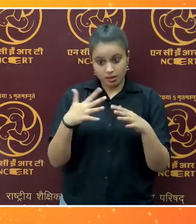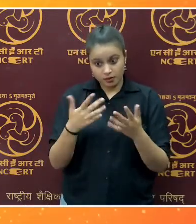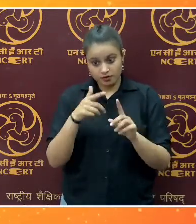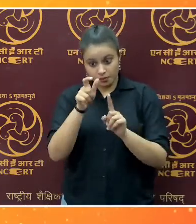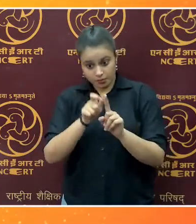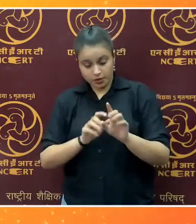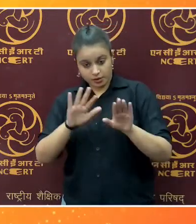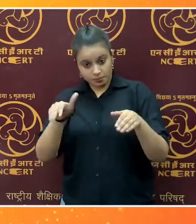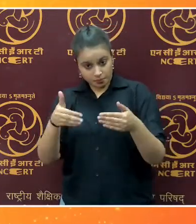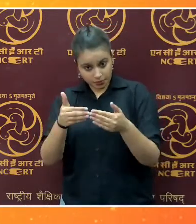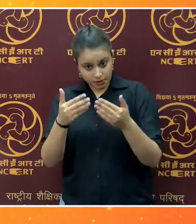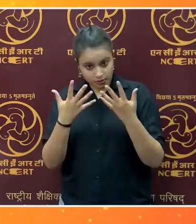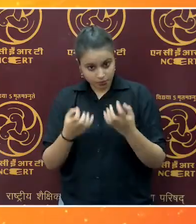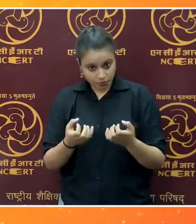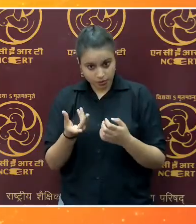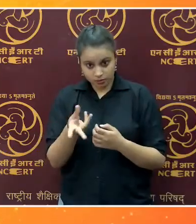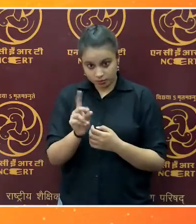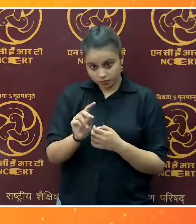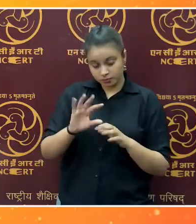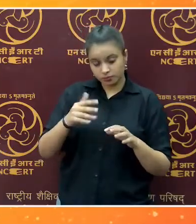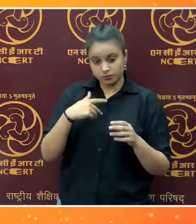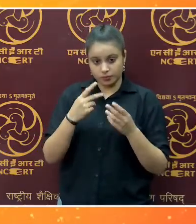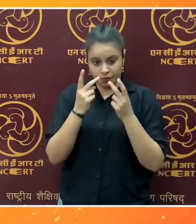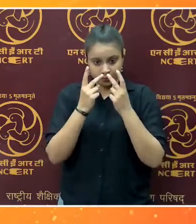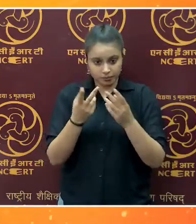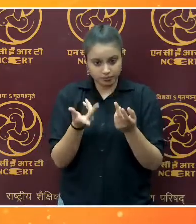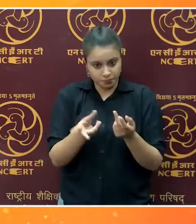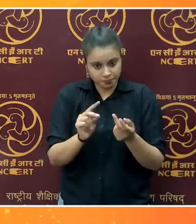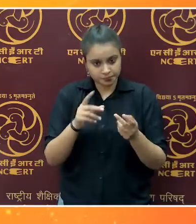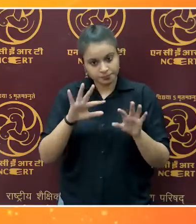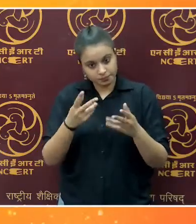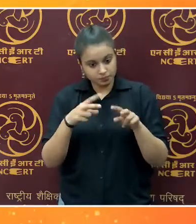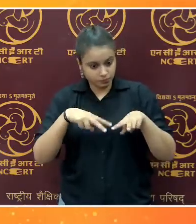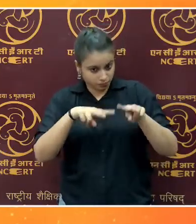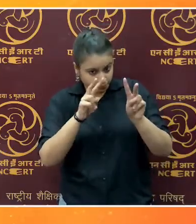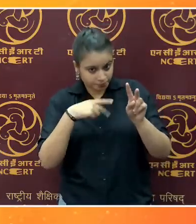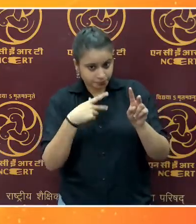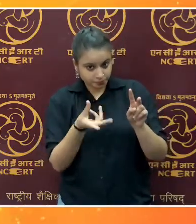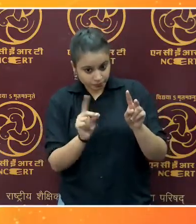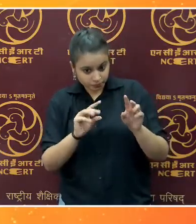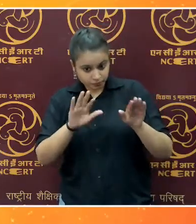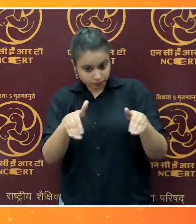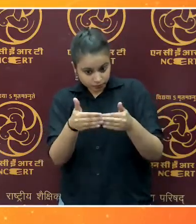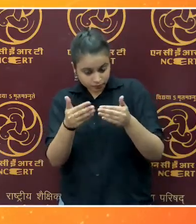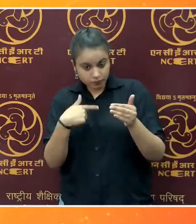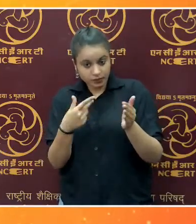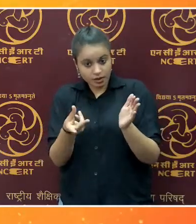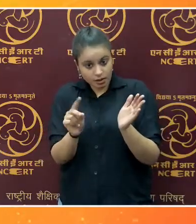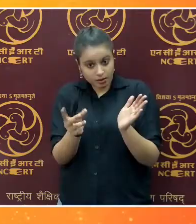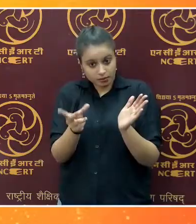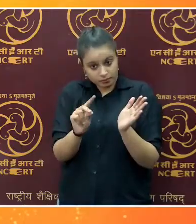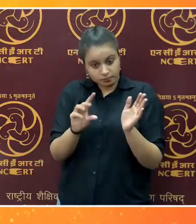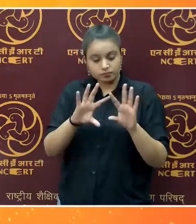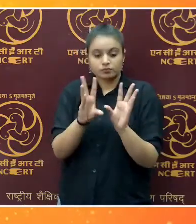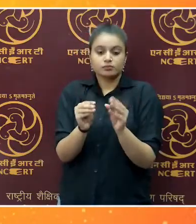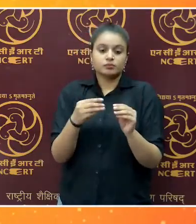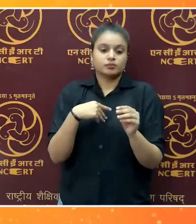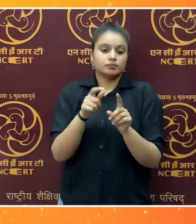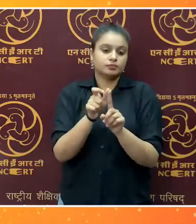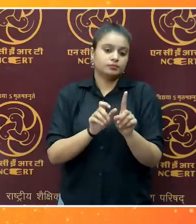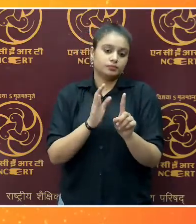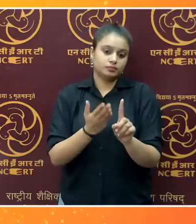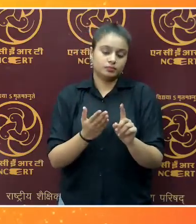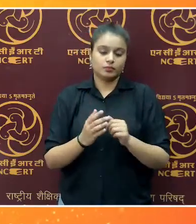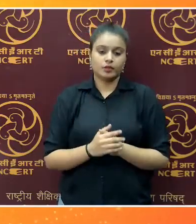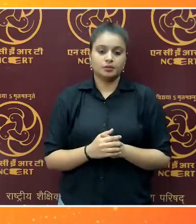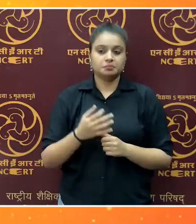meet again, somebody who you want to look at again, you look up to, you want to meet again and again. That is Yes. what respect is. Wow. Somebody who is beloved.